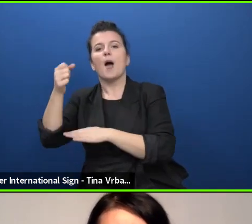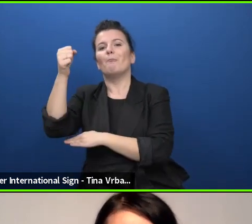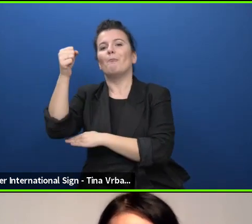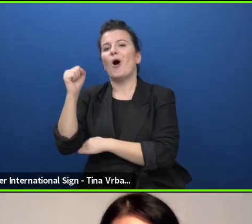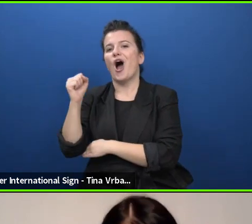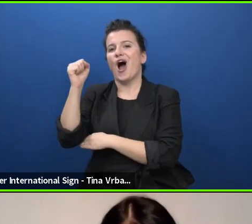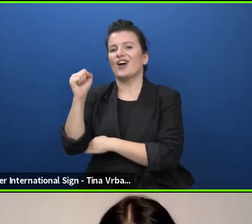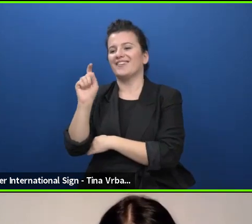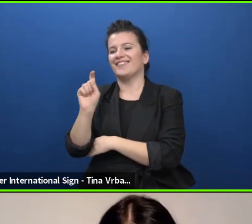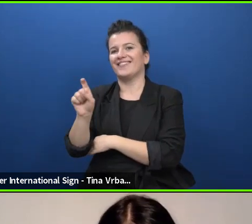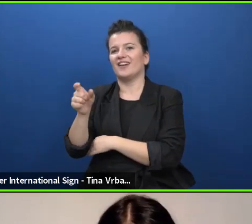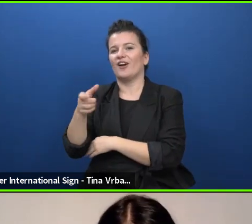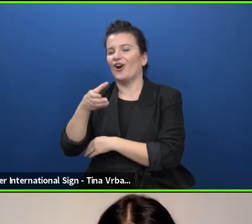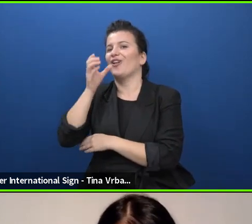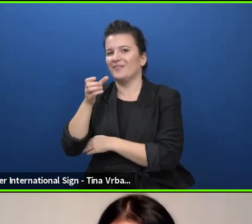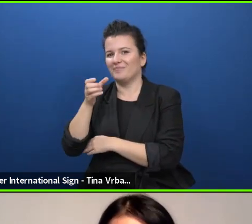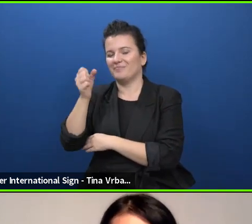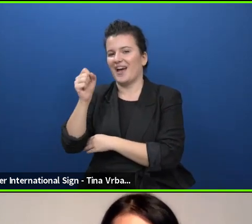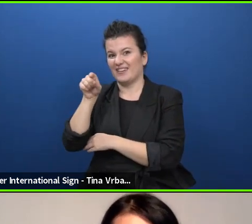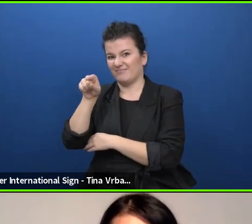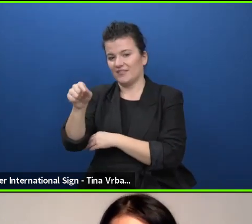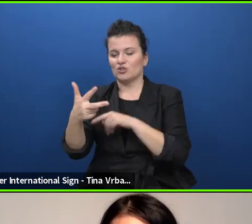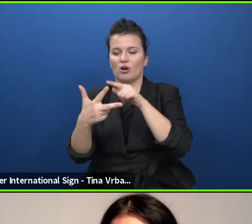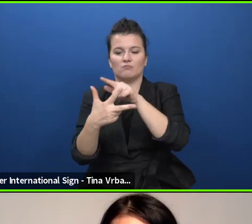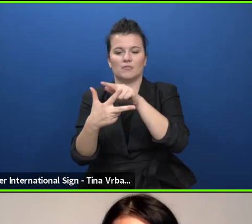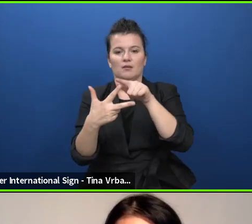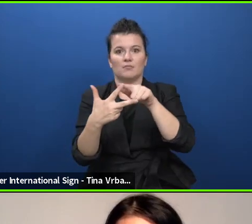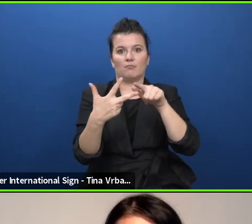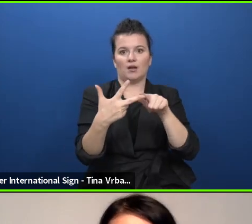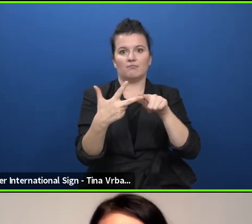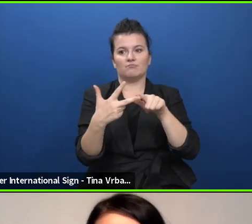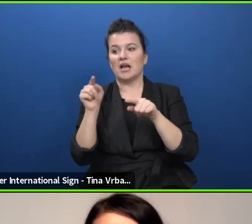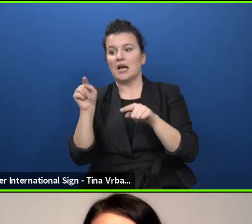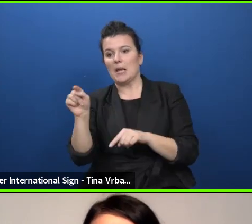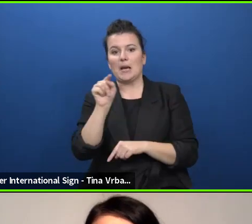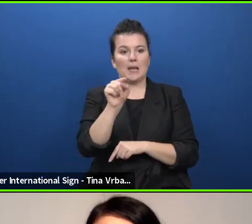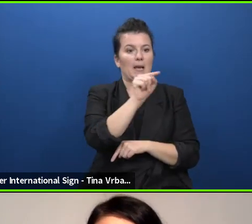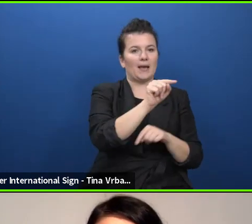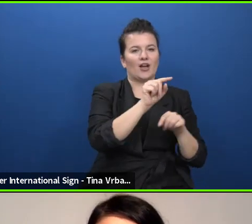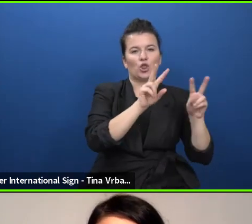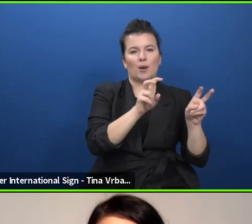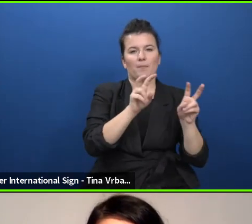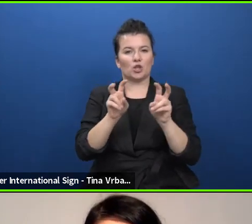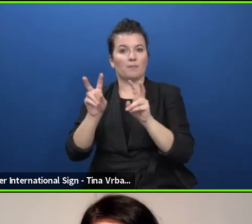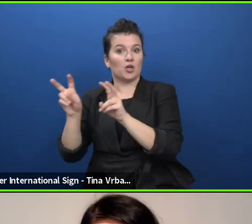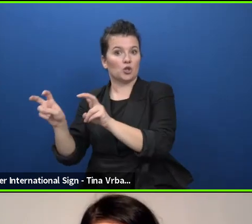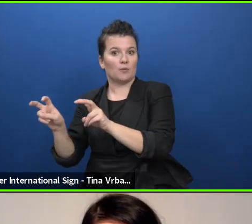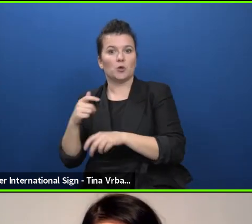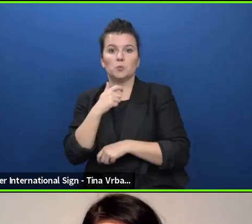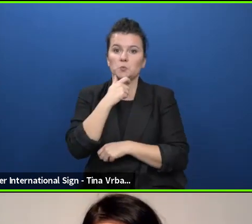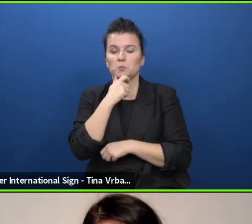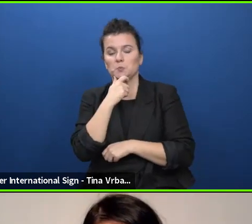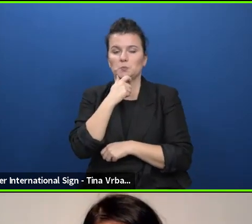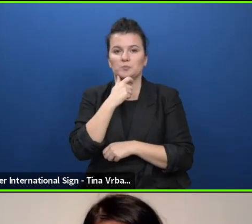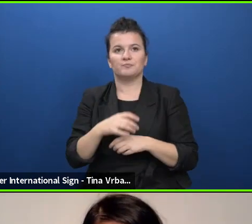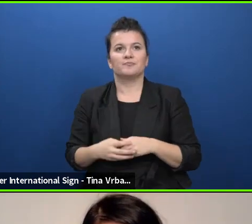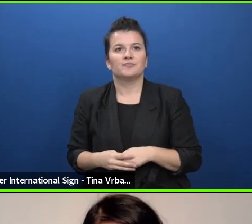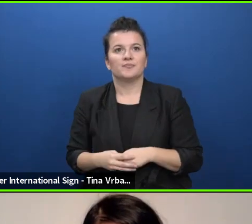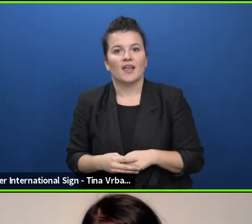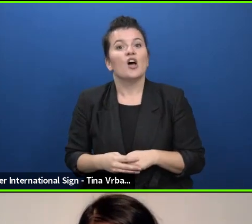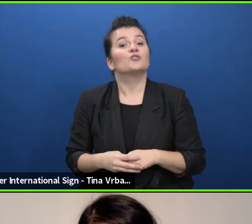So rigging loft, stage, and the bar. I thank you on behalf of myself, on behalf of all